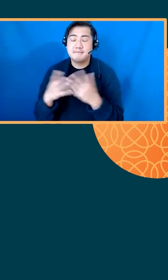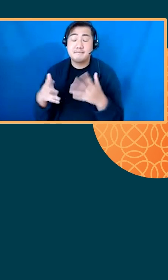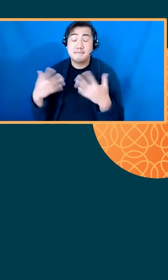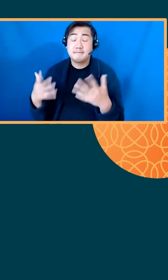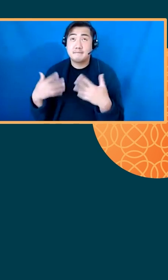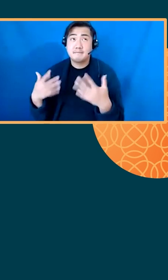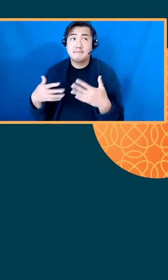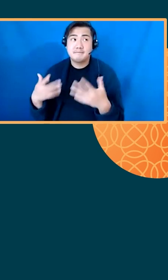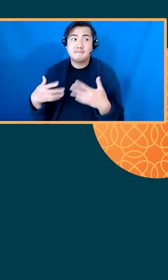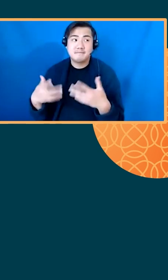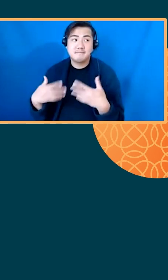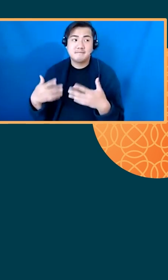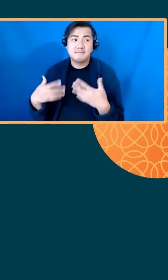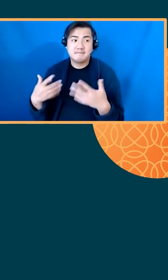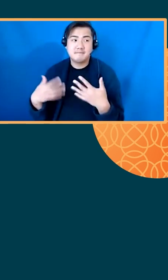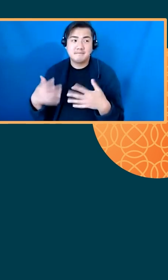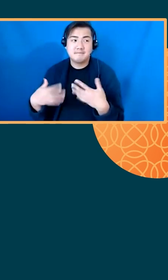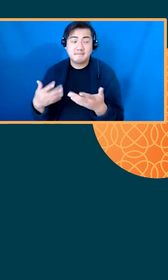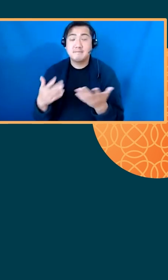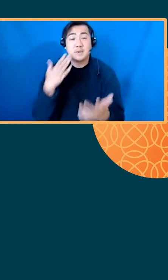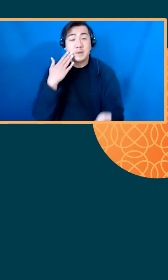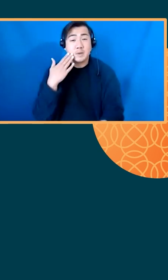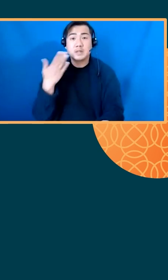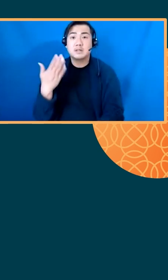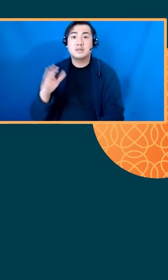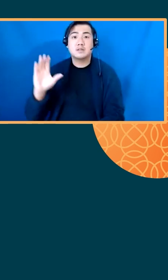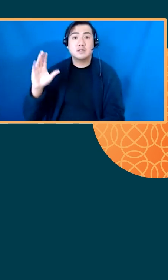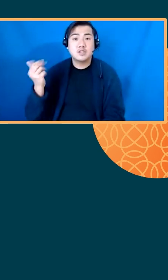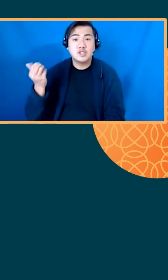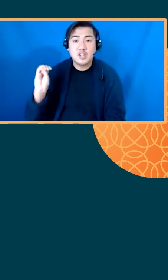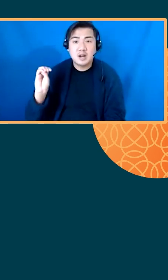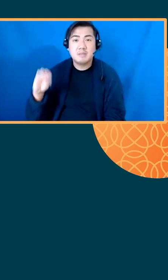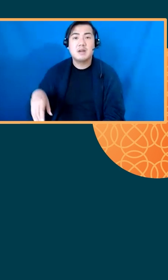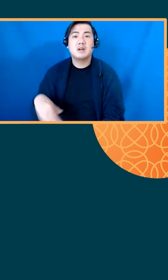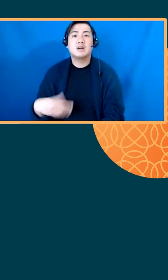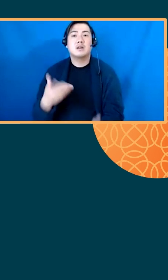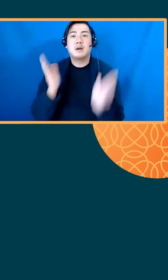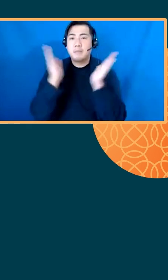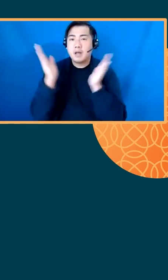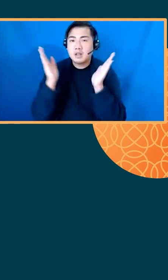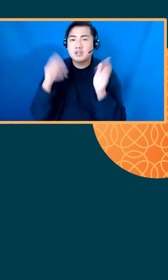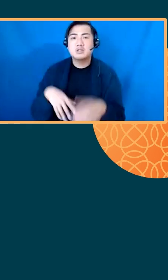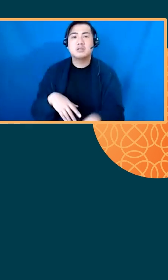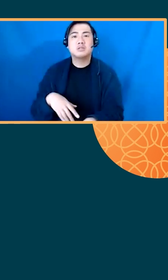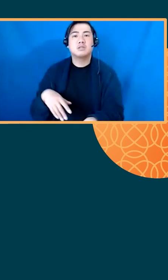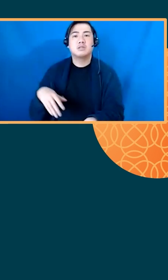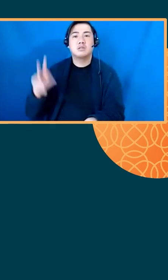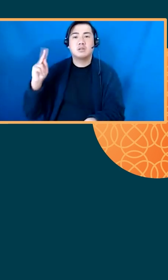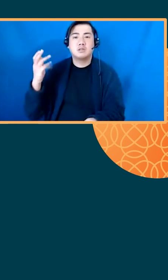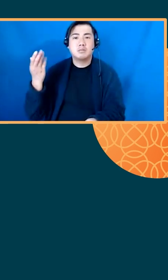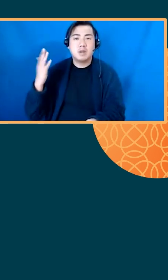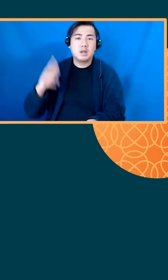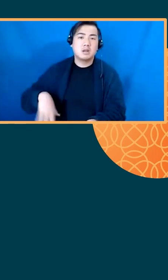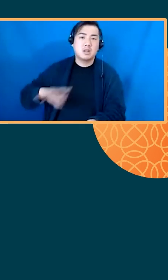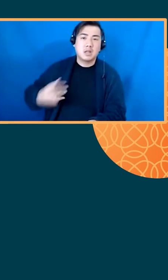was it? Going back up, you know, Cham, Malaysian, Khmer, Lao, Mian,